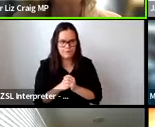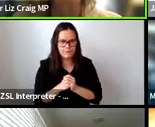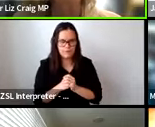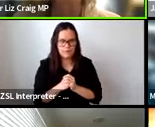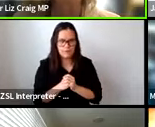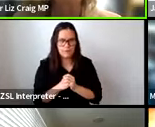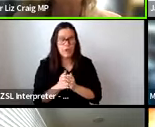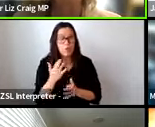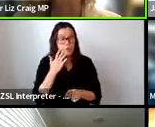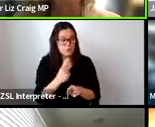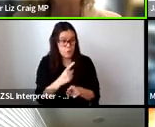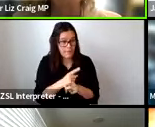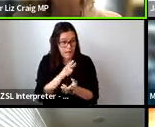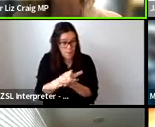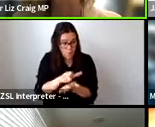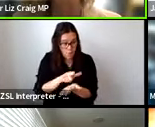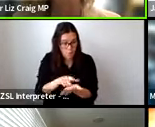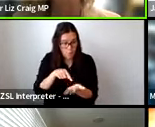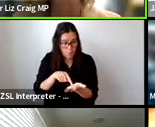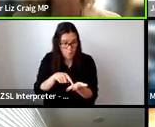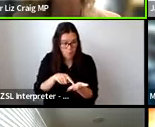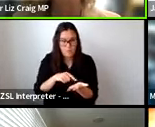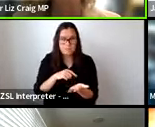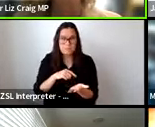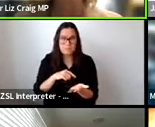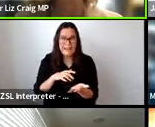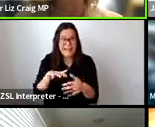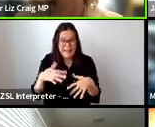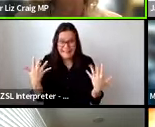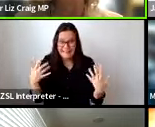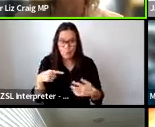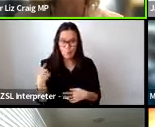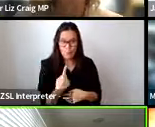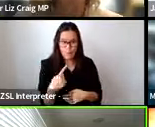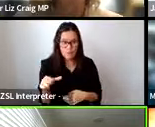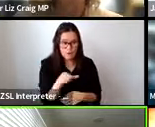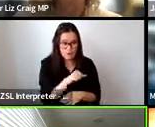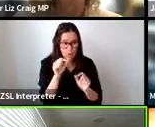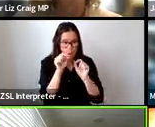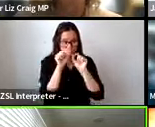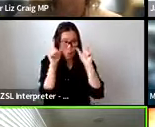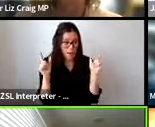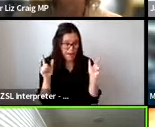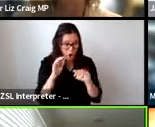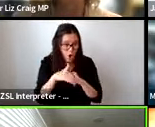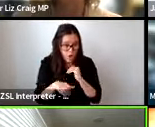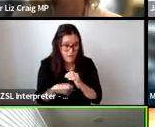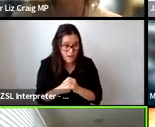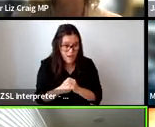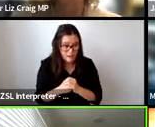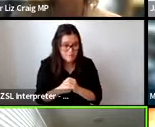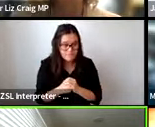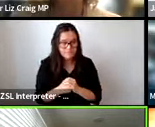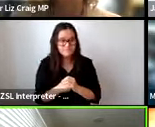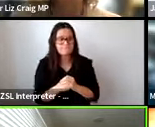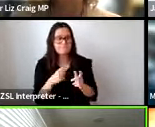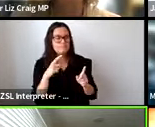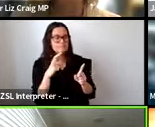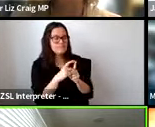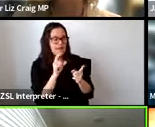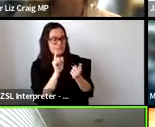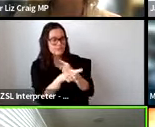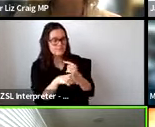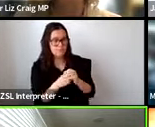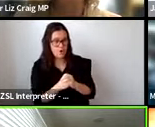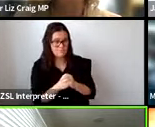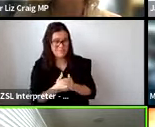legislation that New Zealand should be aware of as we move forward? I am not here by any stretch to say we